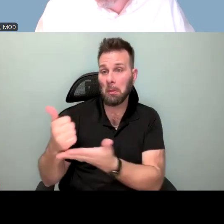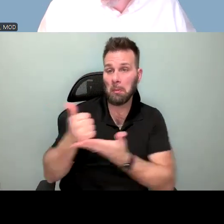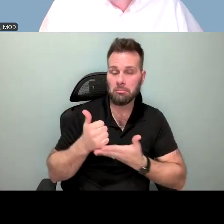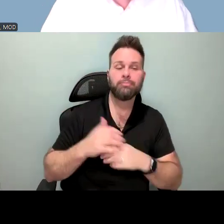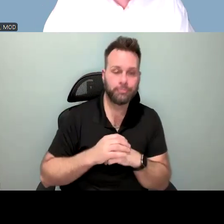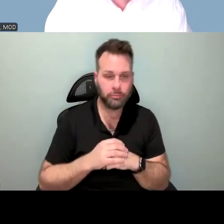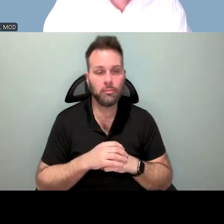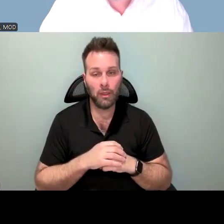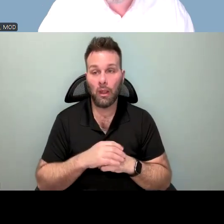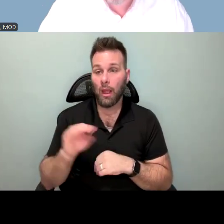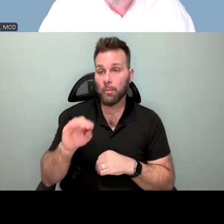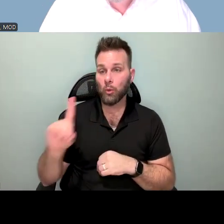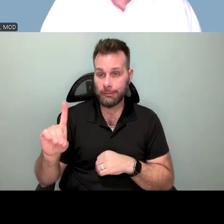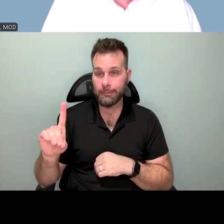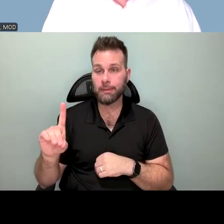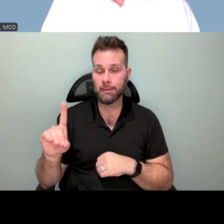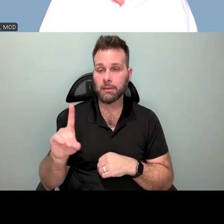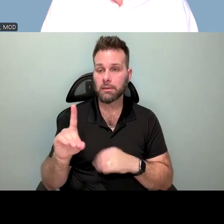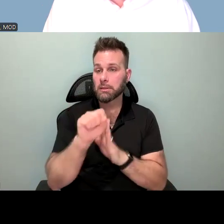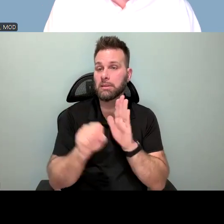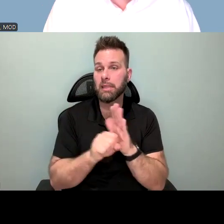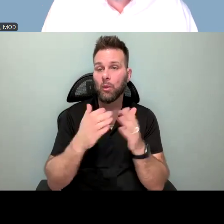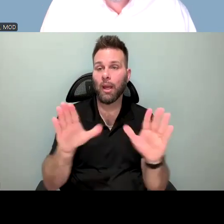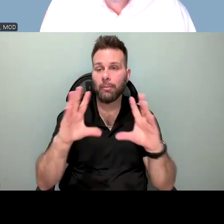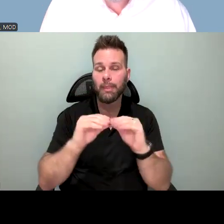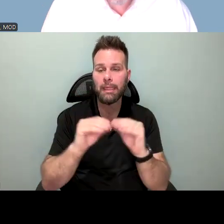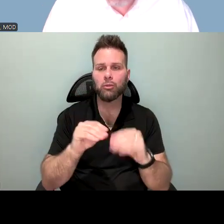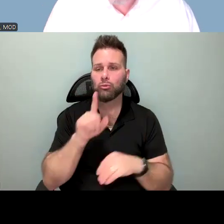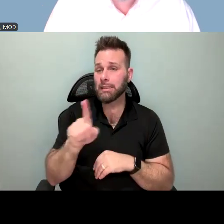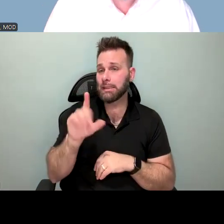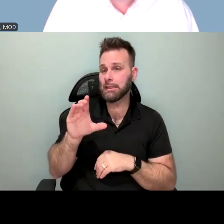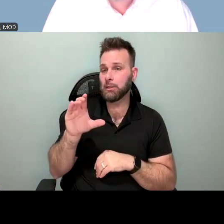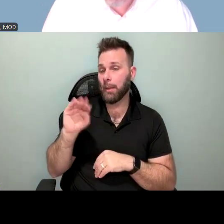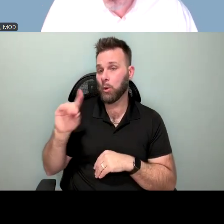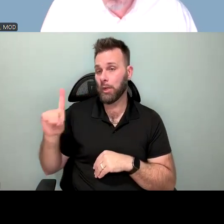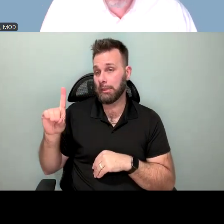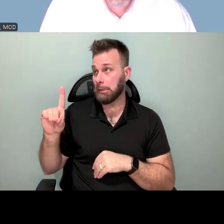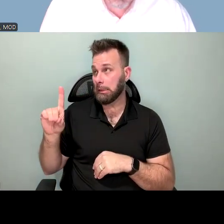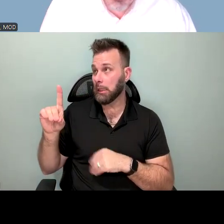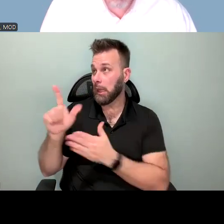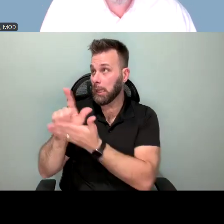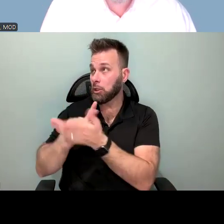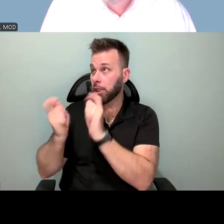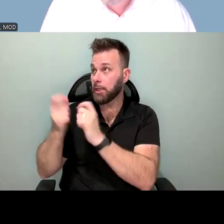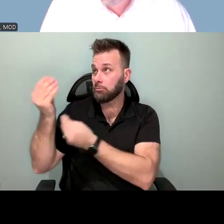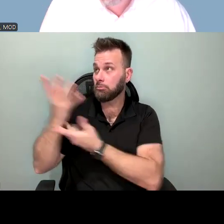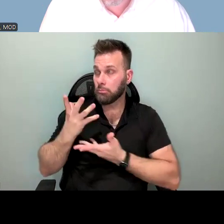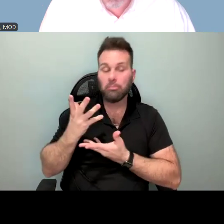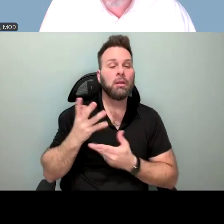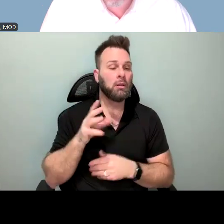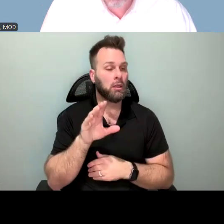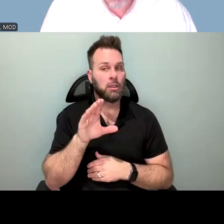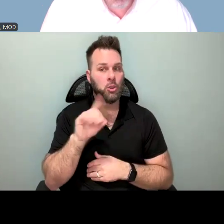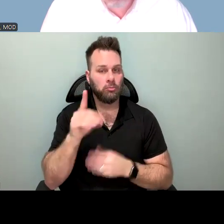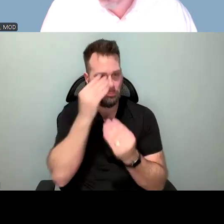MOD uses these meetings, the statewide meetings, to keep CODs informed about any changes in the legal landscape, such as updates to the Americans with Disabilities